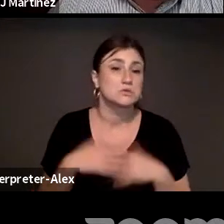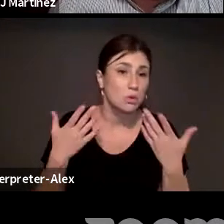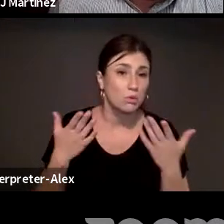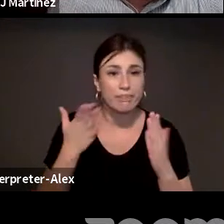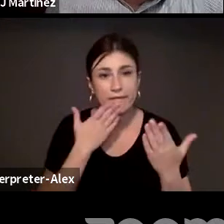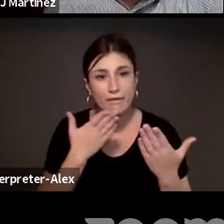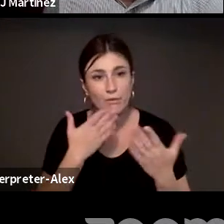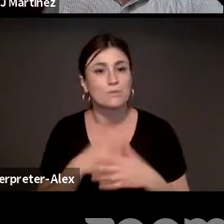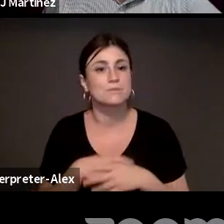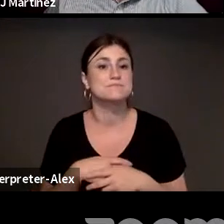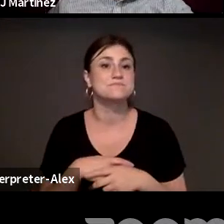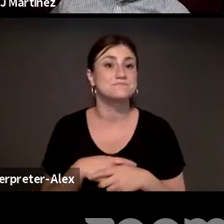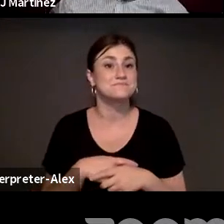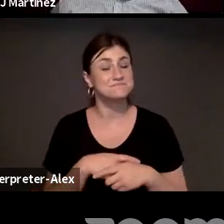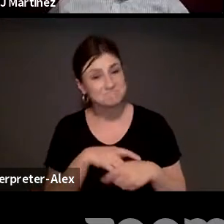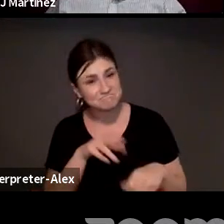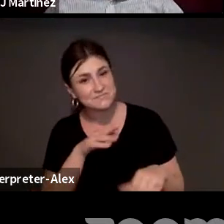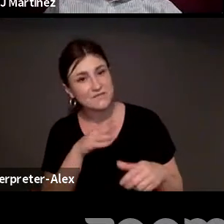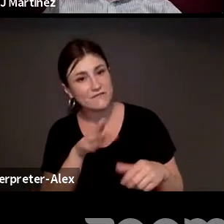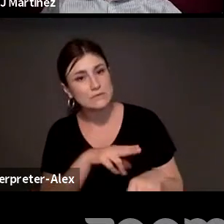you. You're welcome.